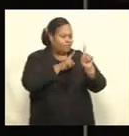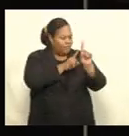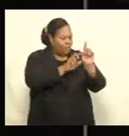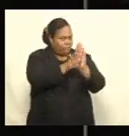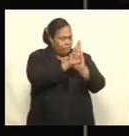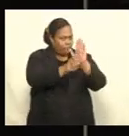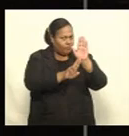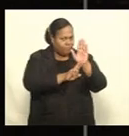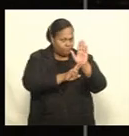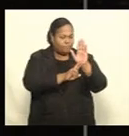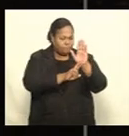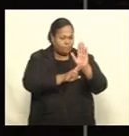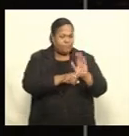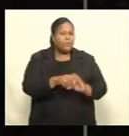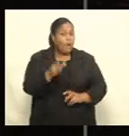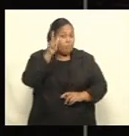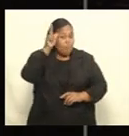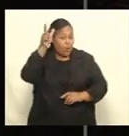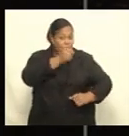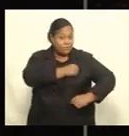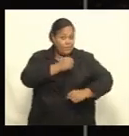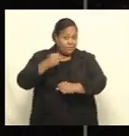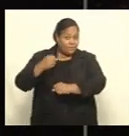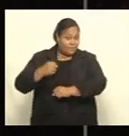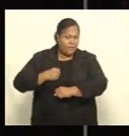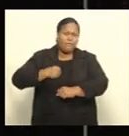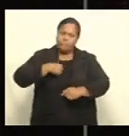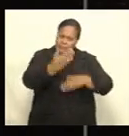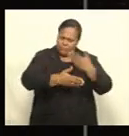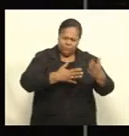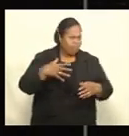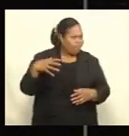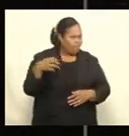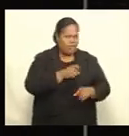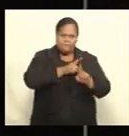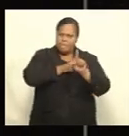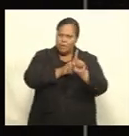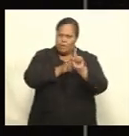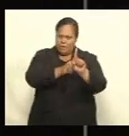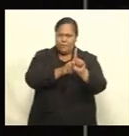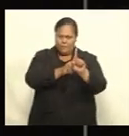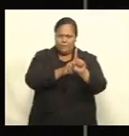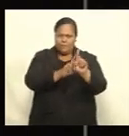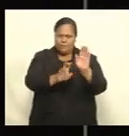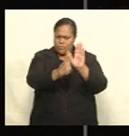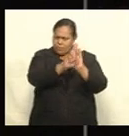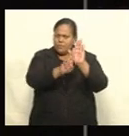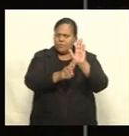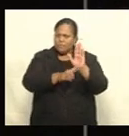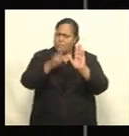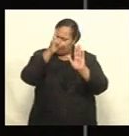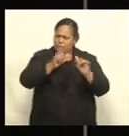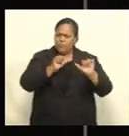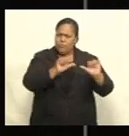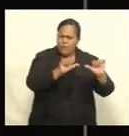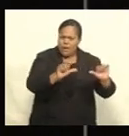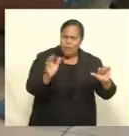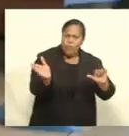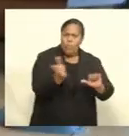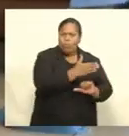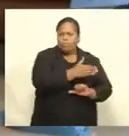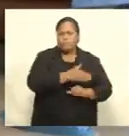Villiamina Poto says it's critical that soldiers on the front line follow the measures in place in order to safeguard everyone's well-being.